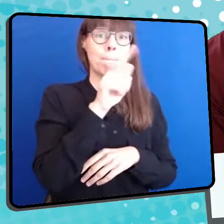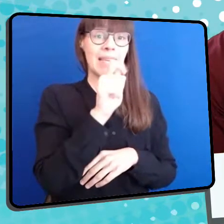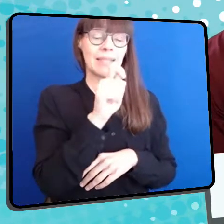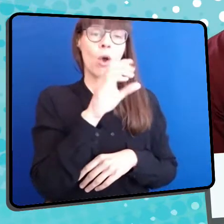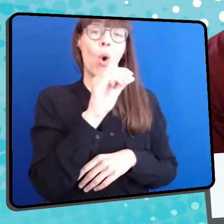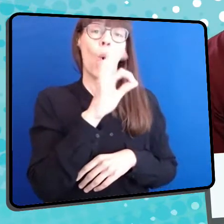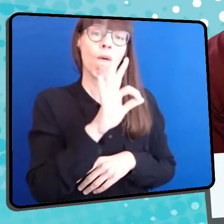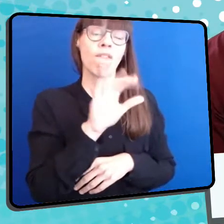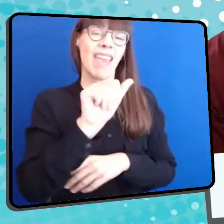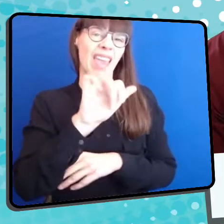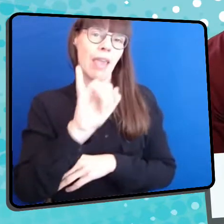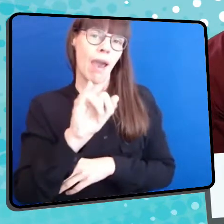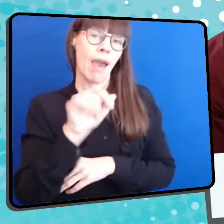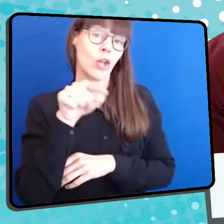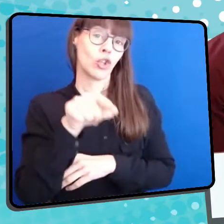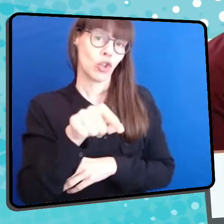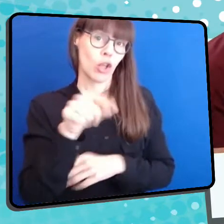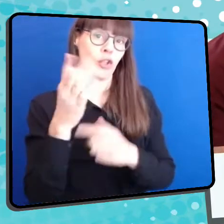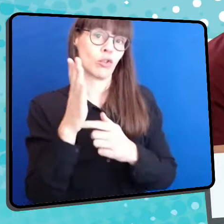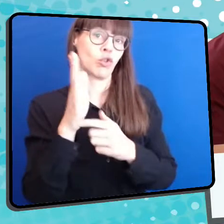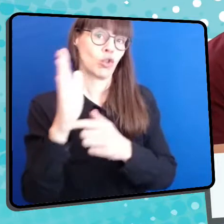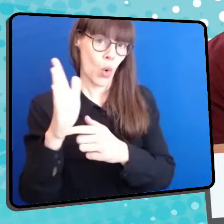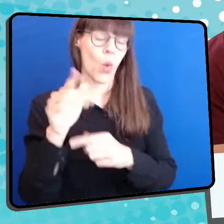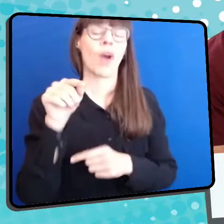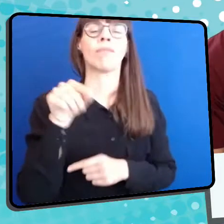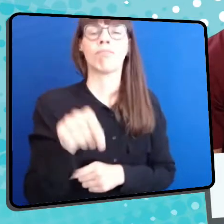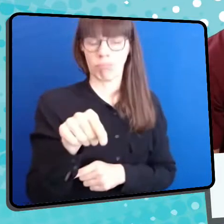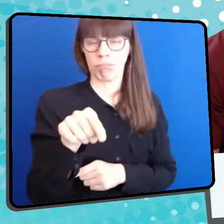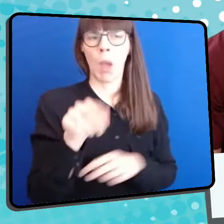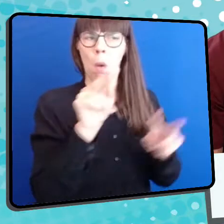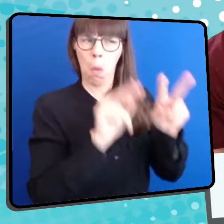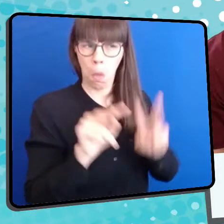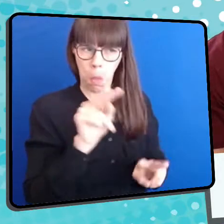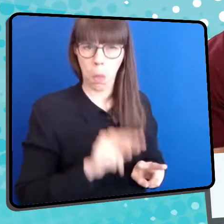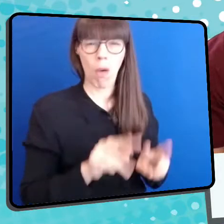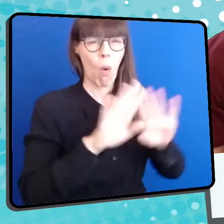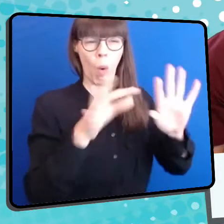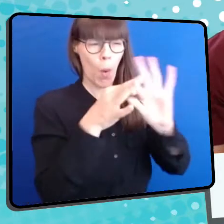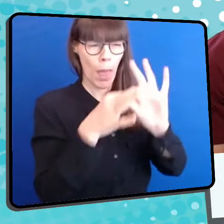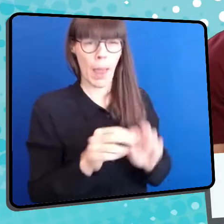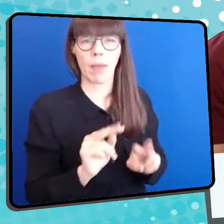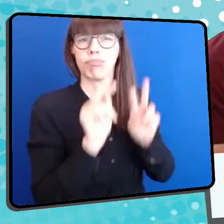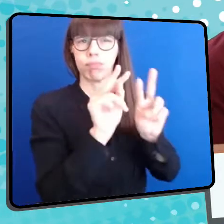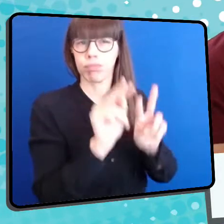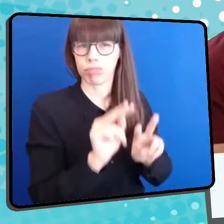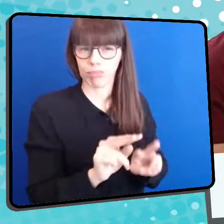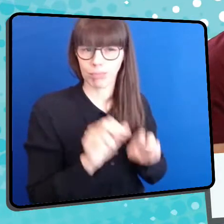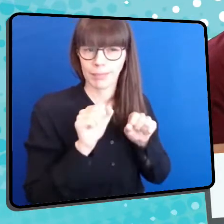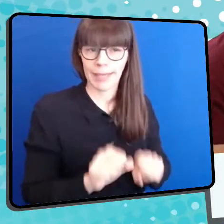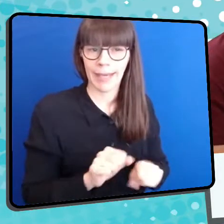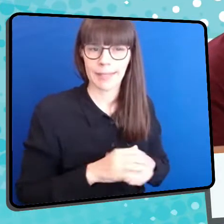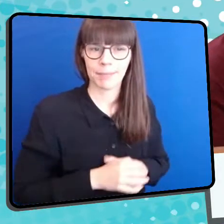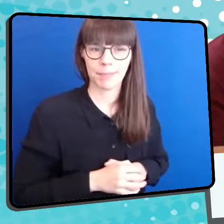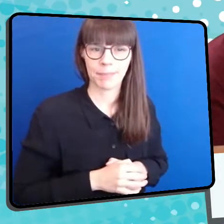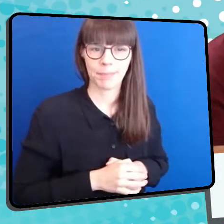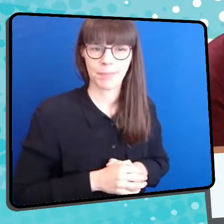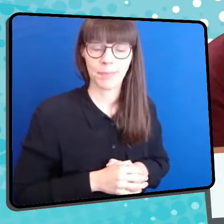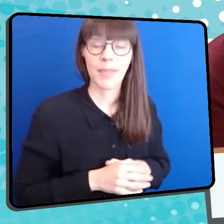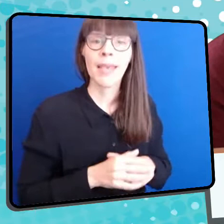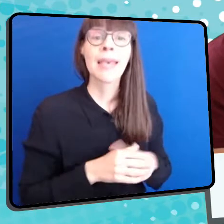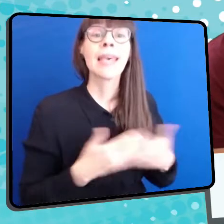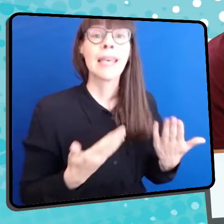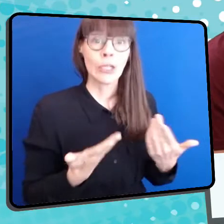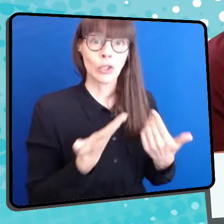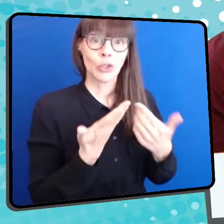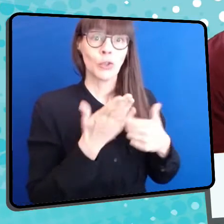abitofai.show. And yeah, before I forget, after our show, you are welcome in our A